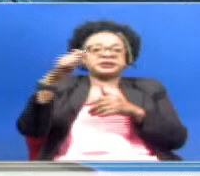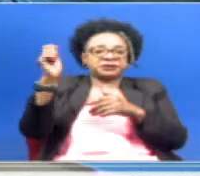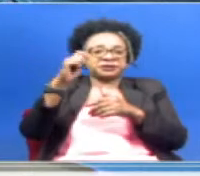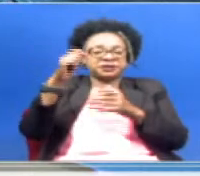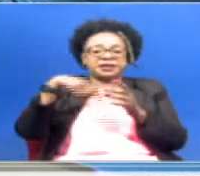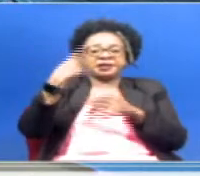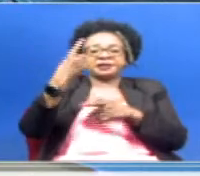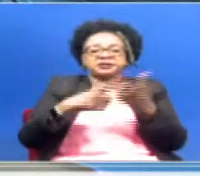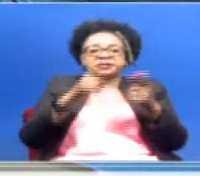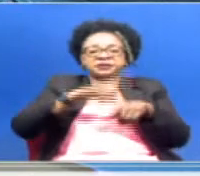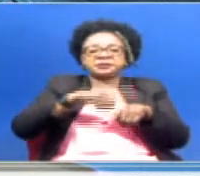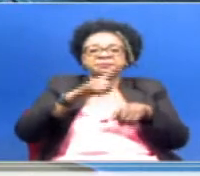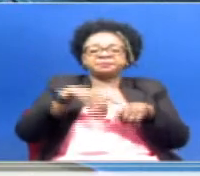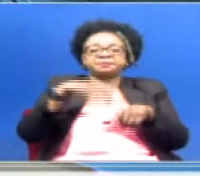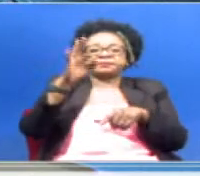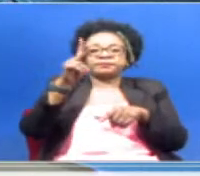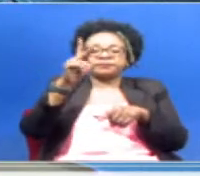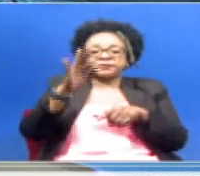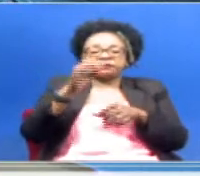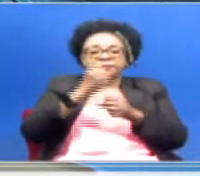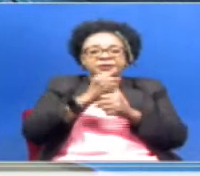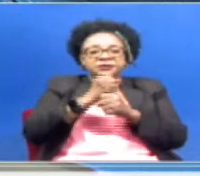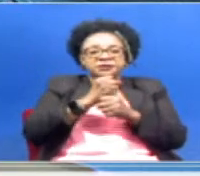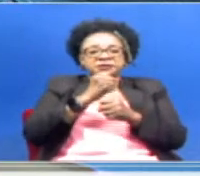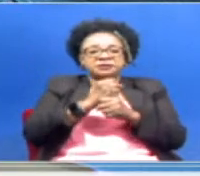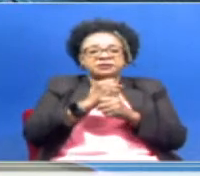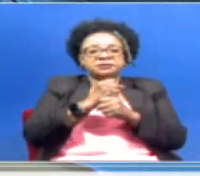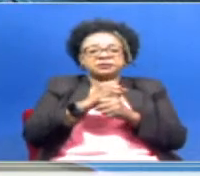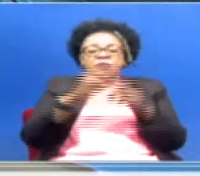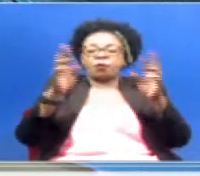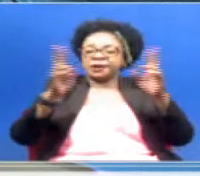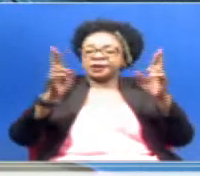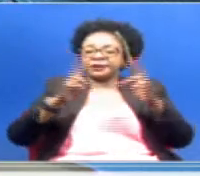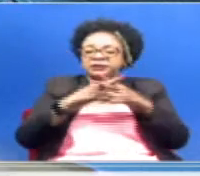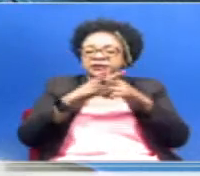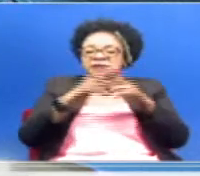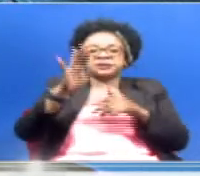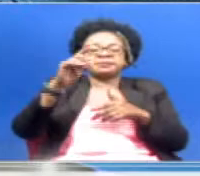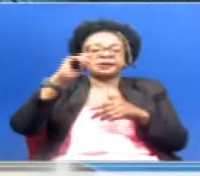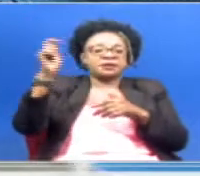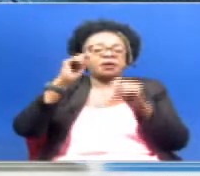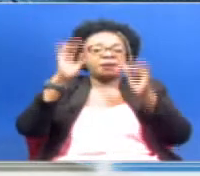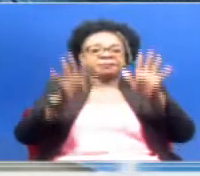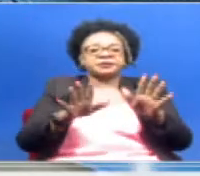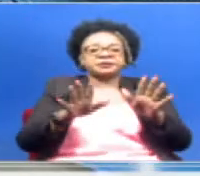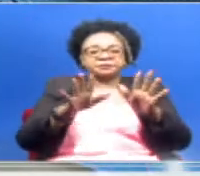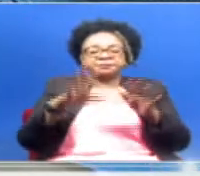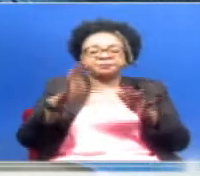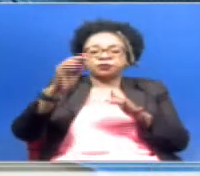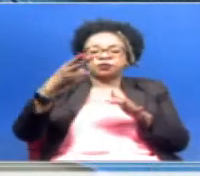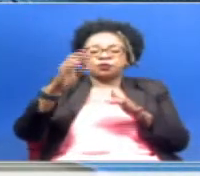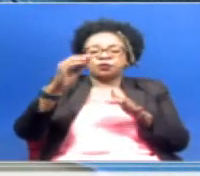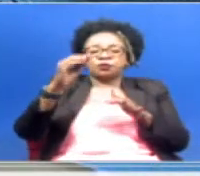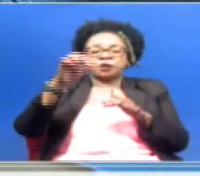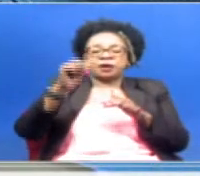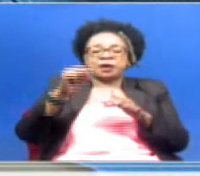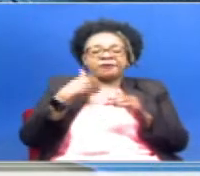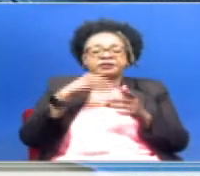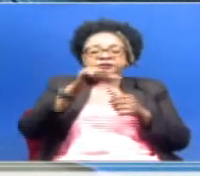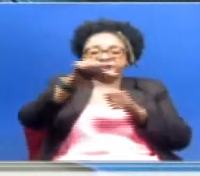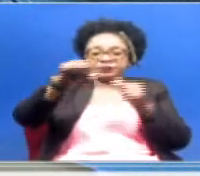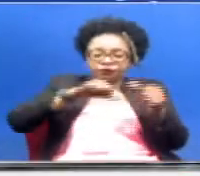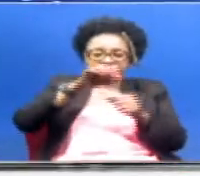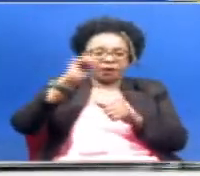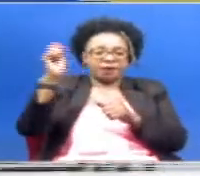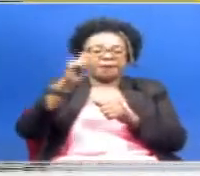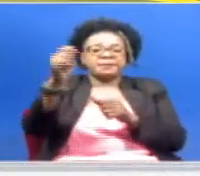year when the FKF elections will be conducted, and that he's already commenced his presidential campaign. Ochola admonished the Federation for Harambee Stars'